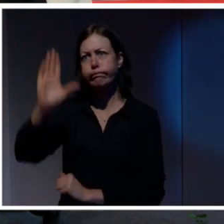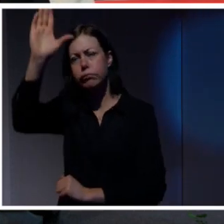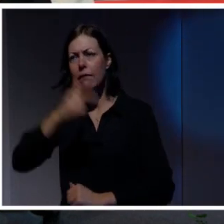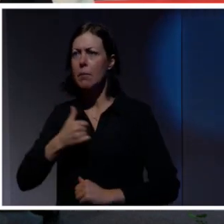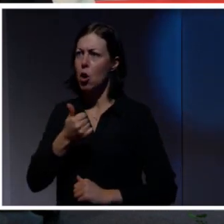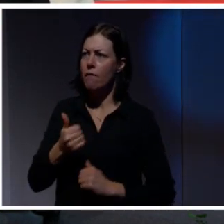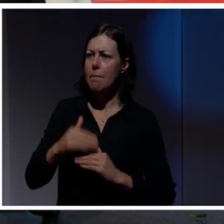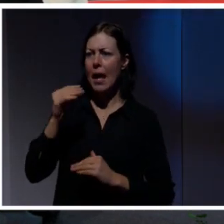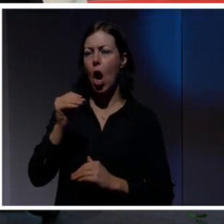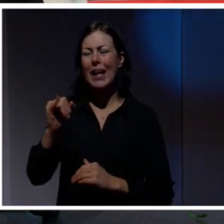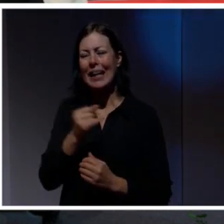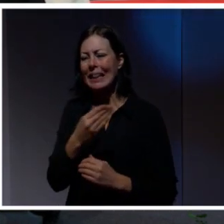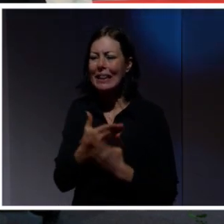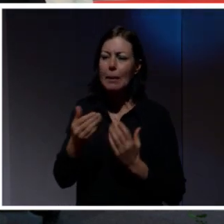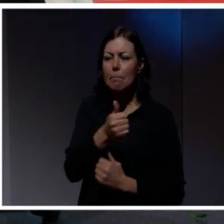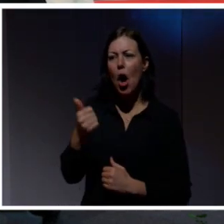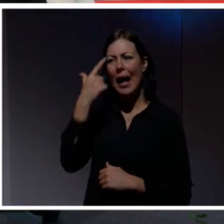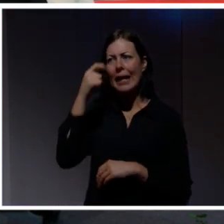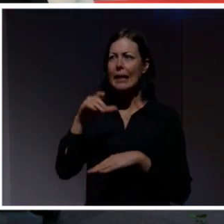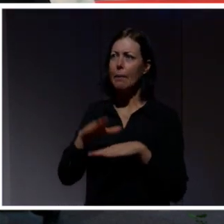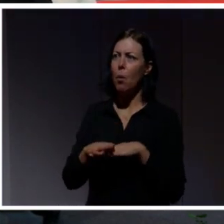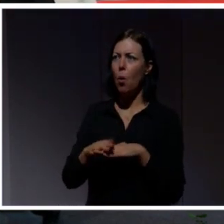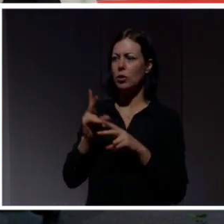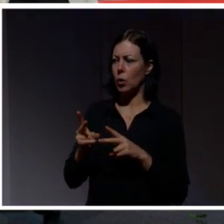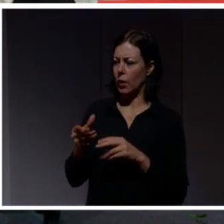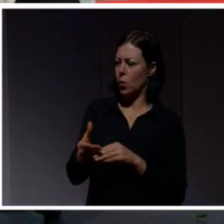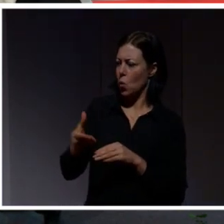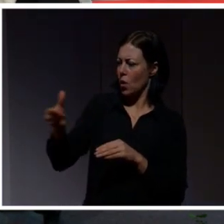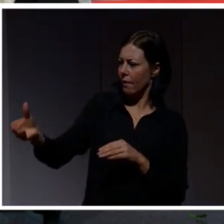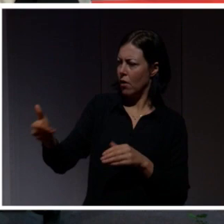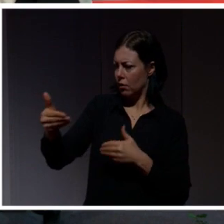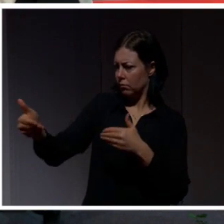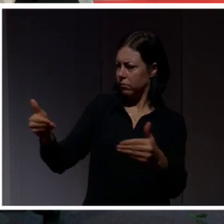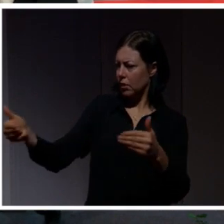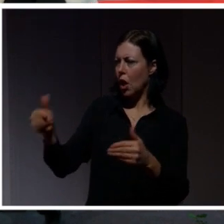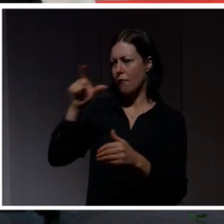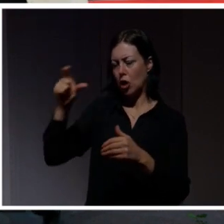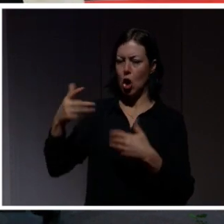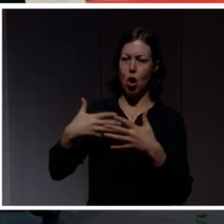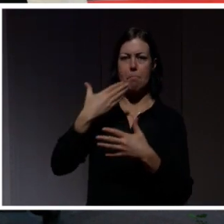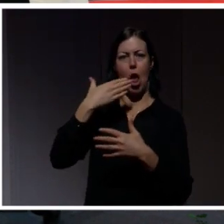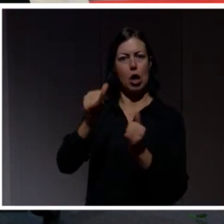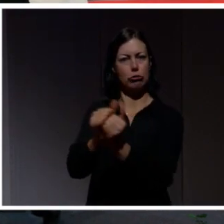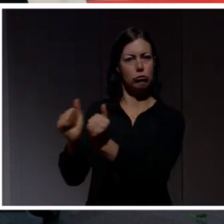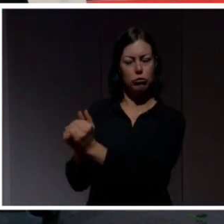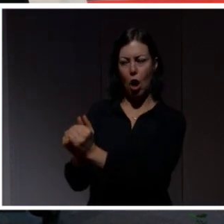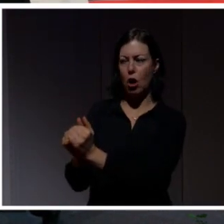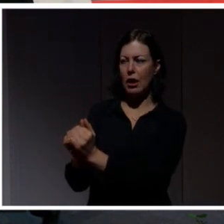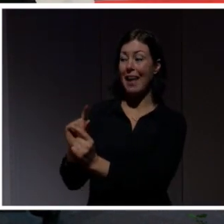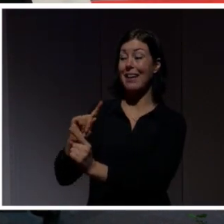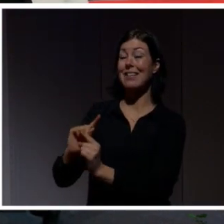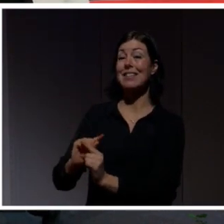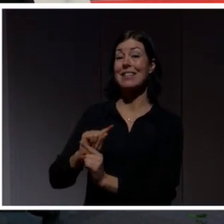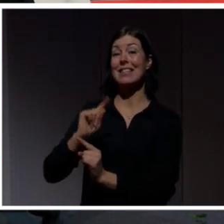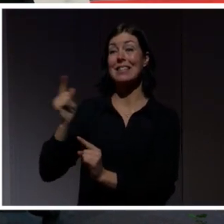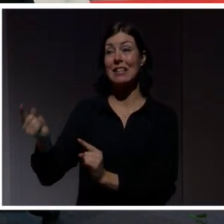on what we call this kind of outside-in model, where we have the companies doing great things, and then maybe the public sector